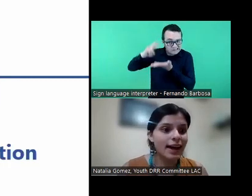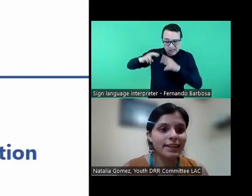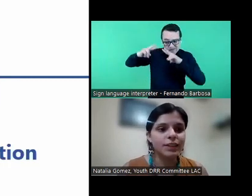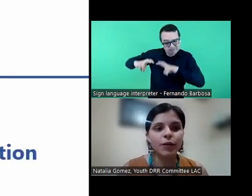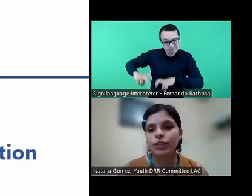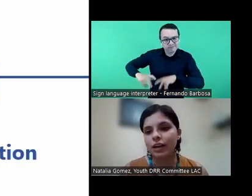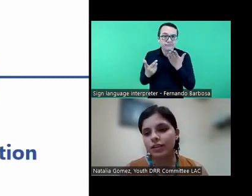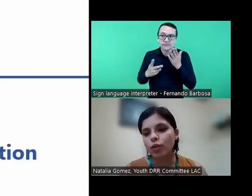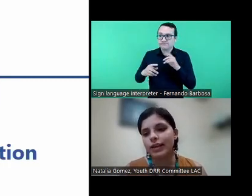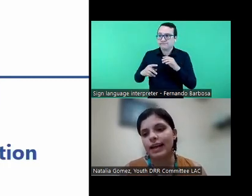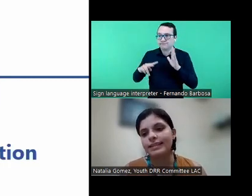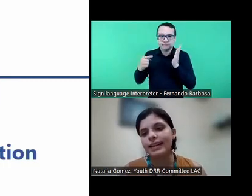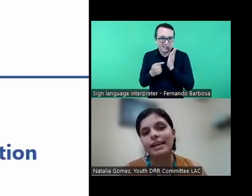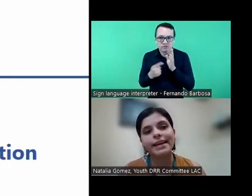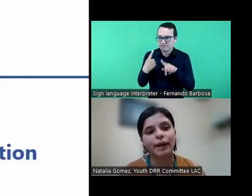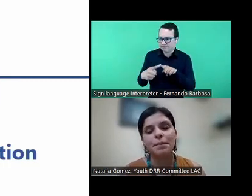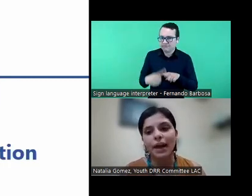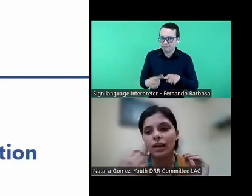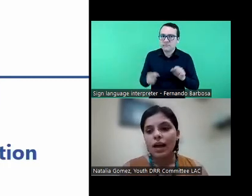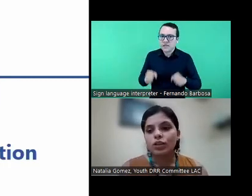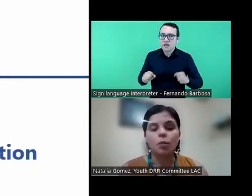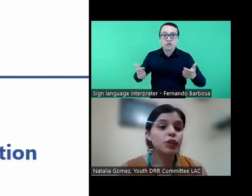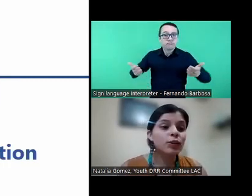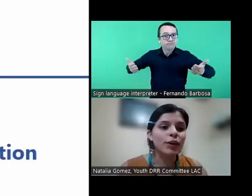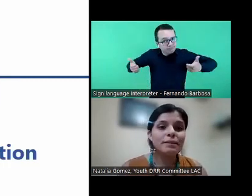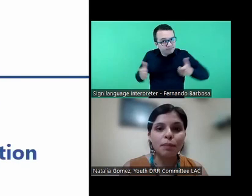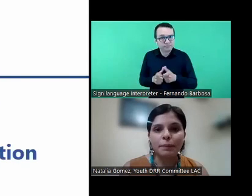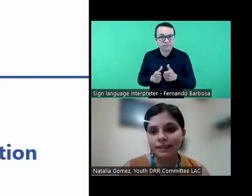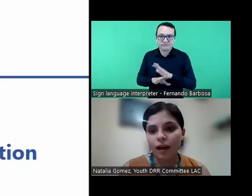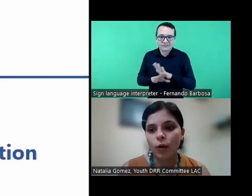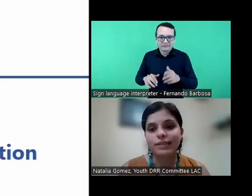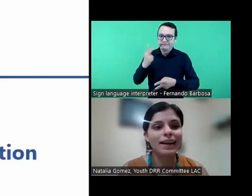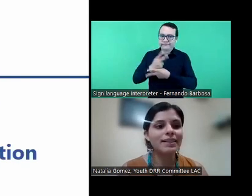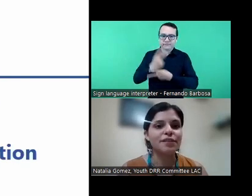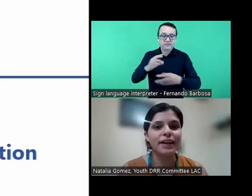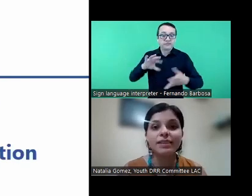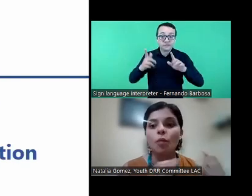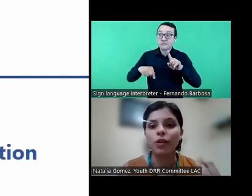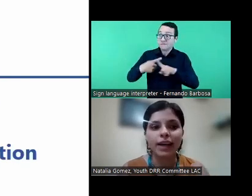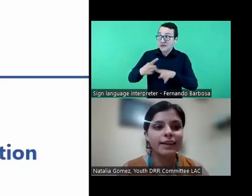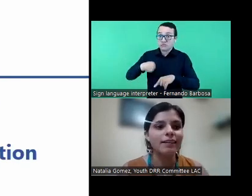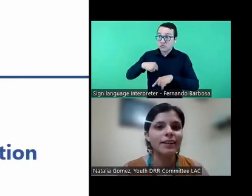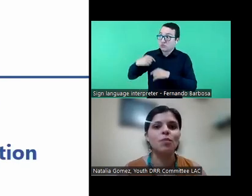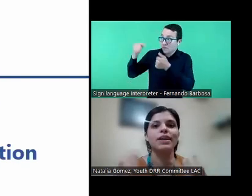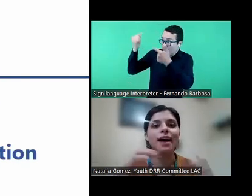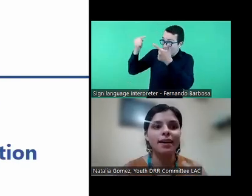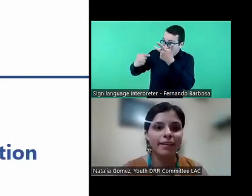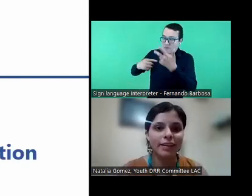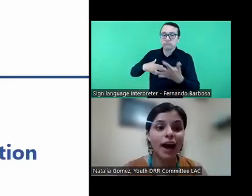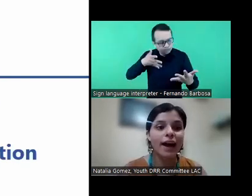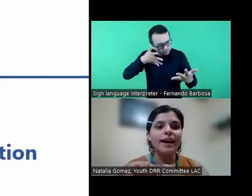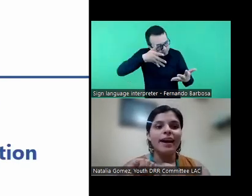technology to face disasters and to reduce disaster risk. And also, we are implementing actors in